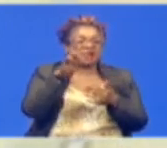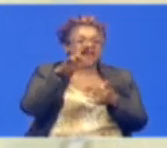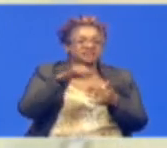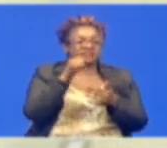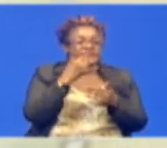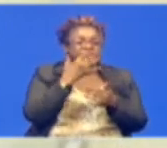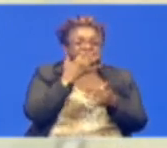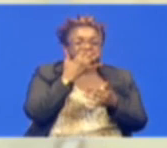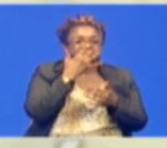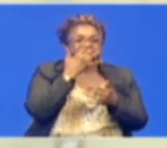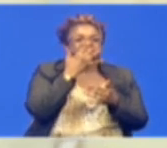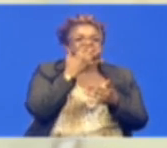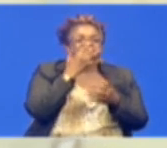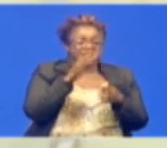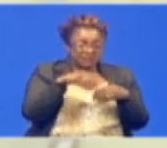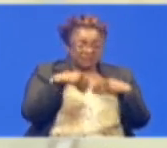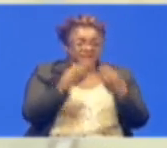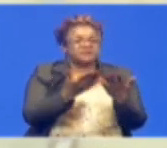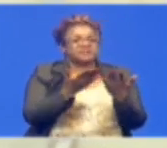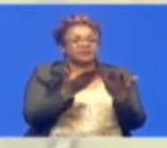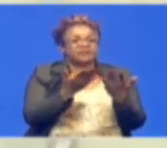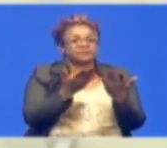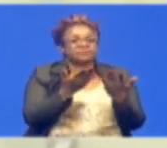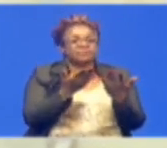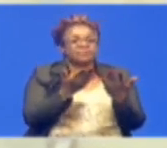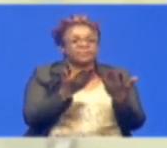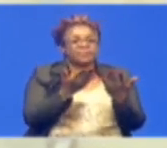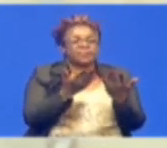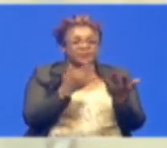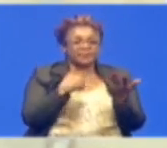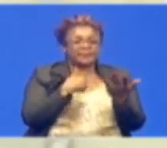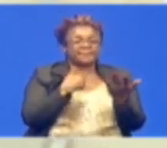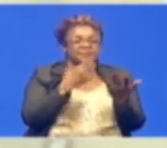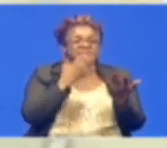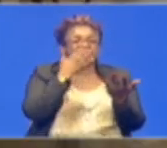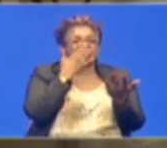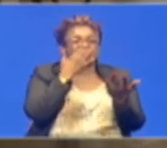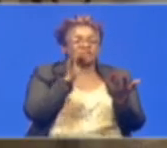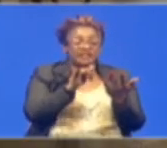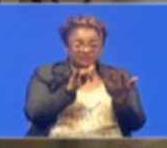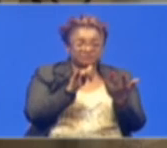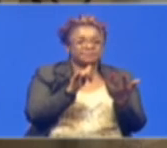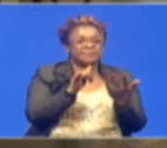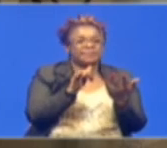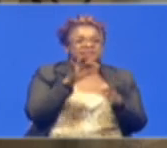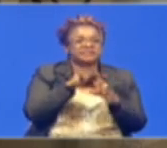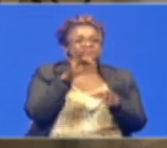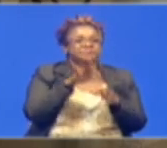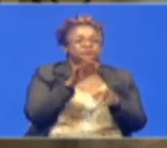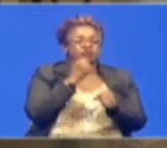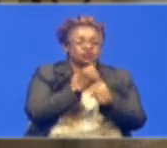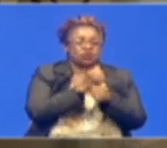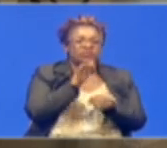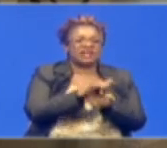nose, also give you the smell of the liquor. And you do that for all